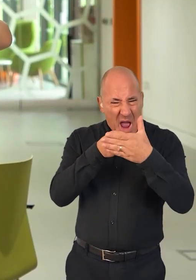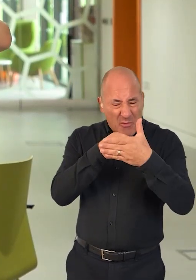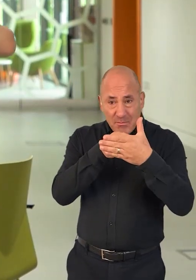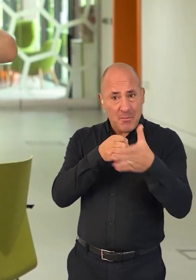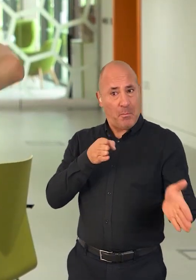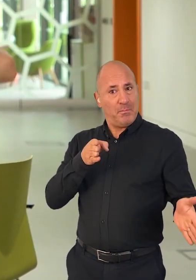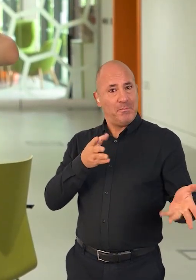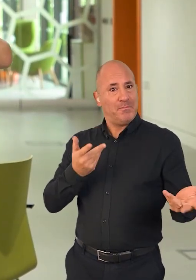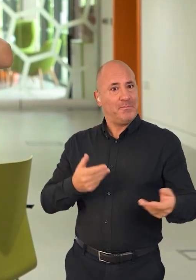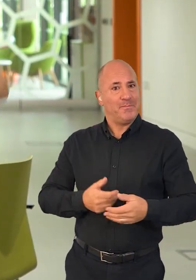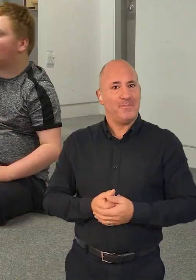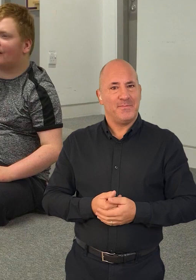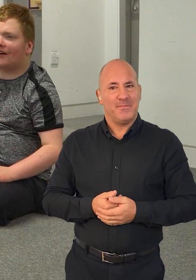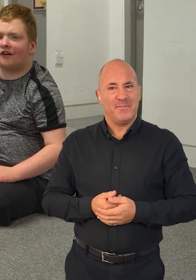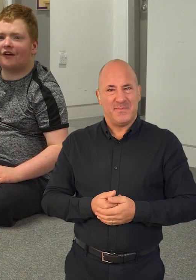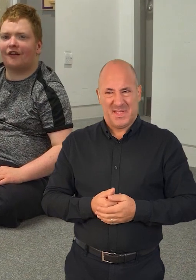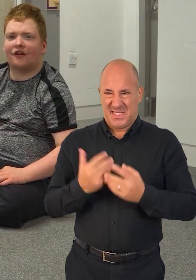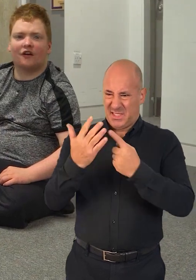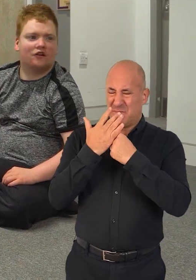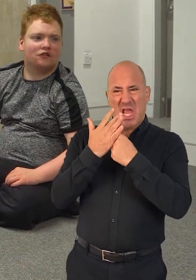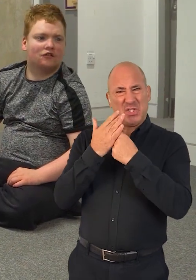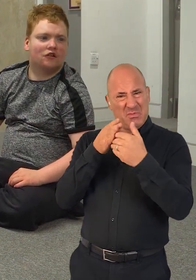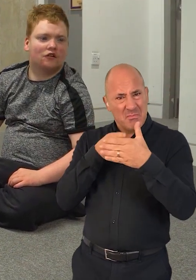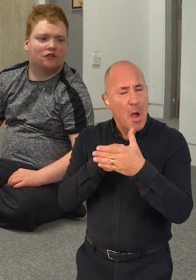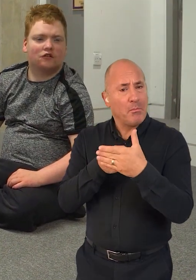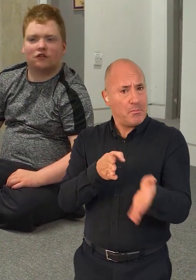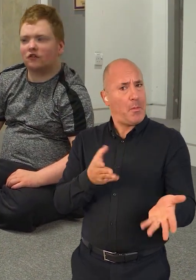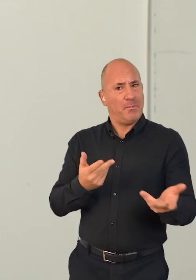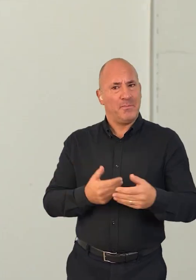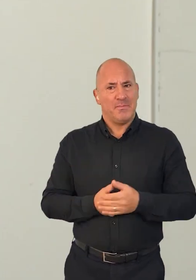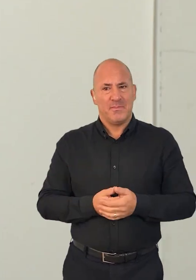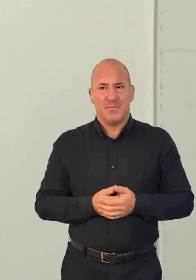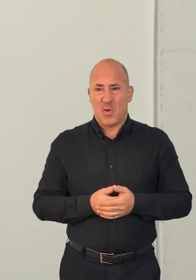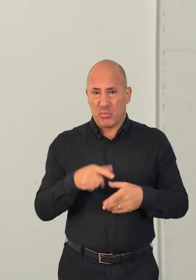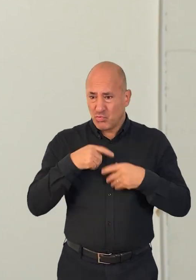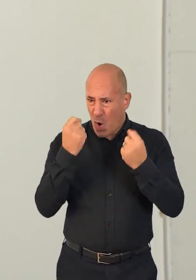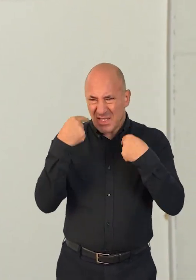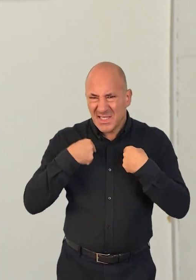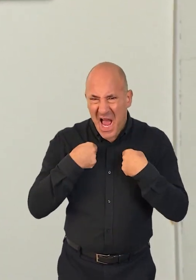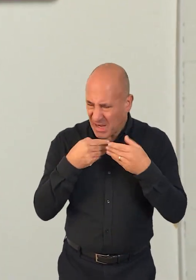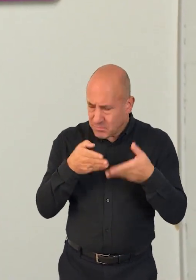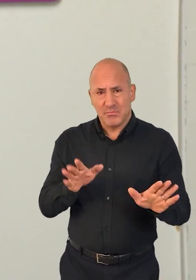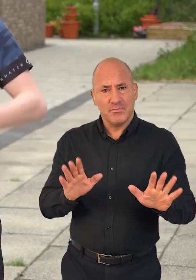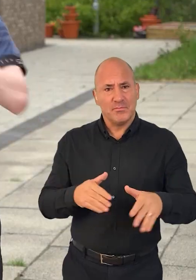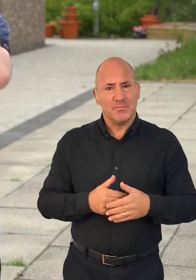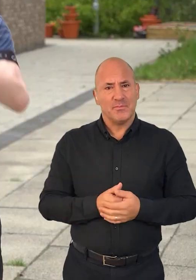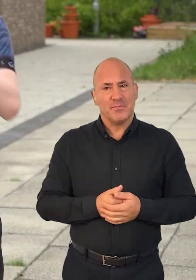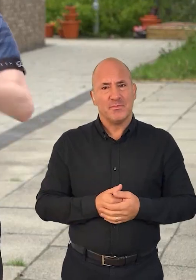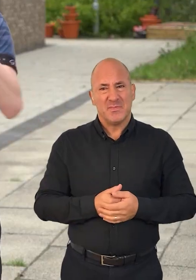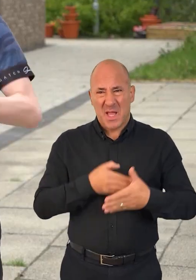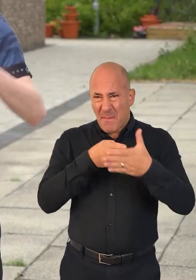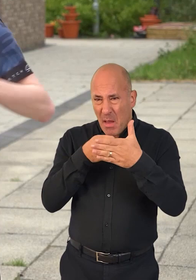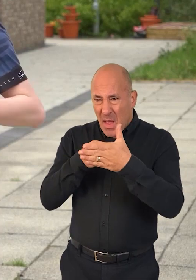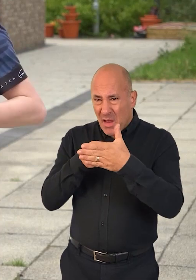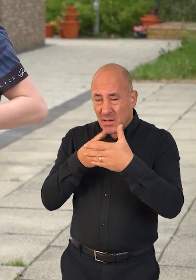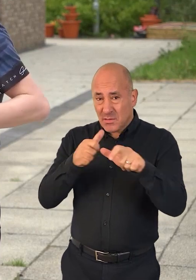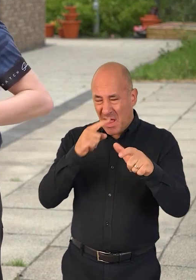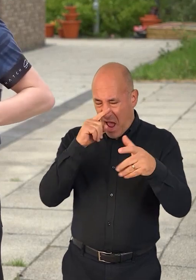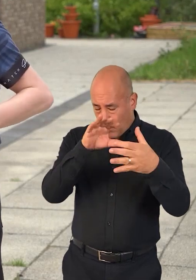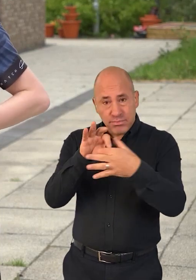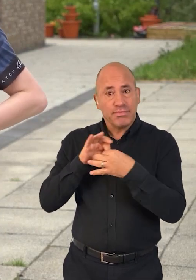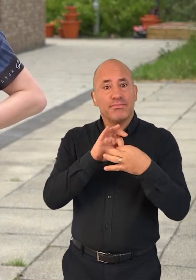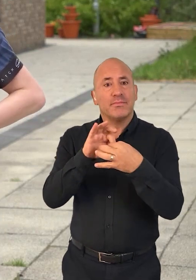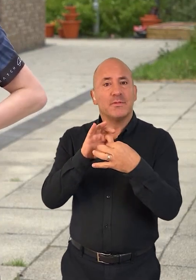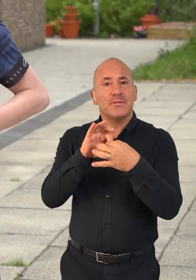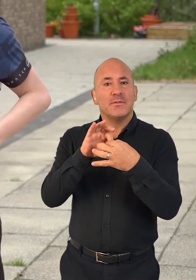Communication barriers. Barriers of discrimination, of misunderstanding. But barriers can